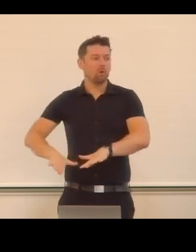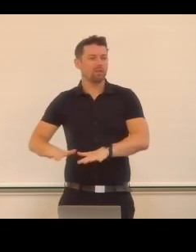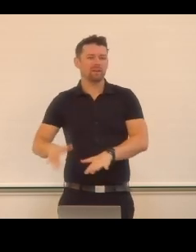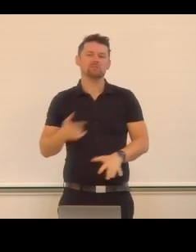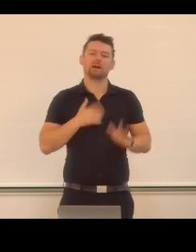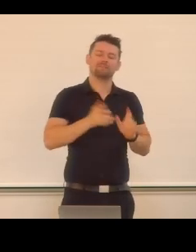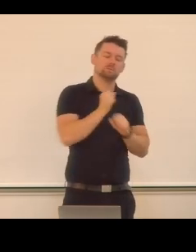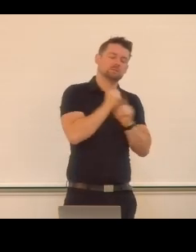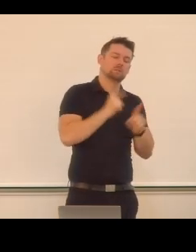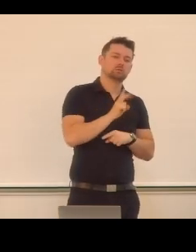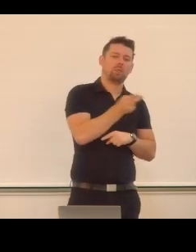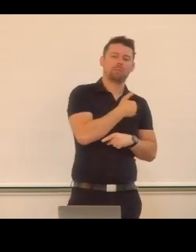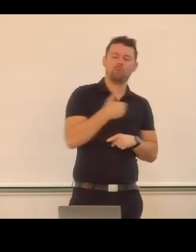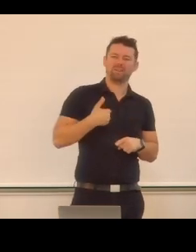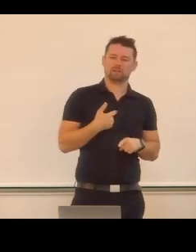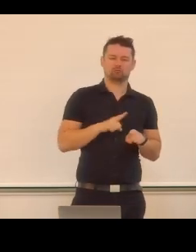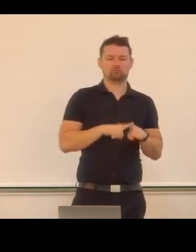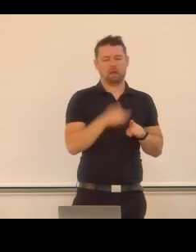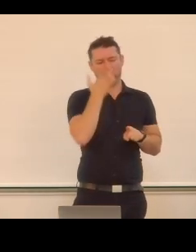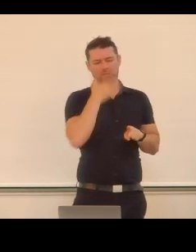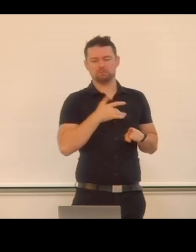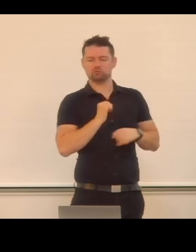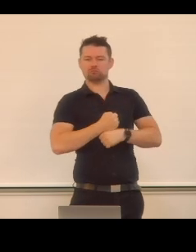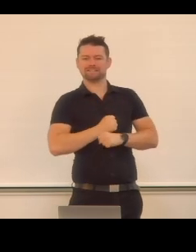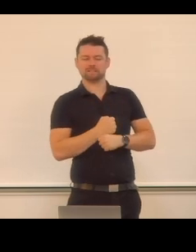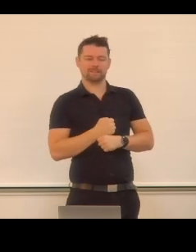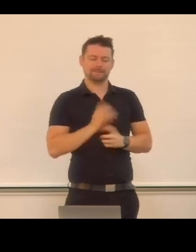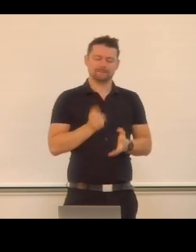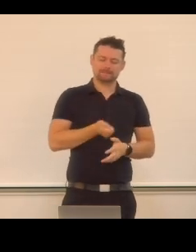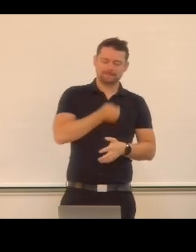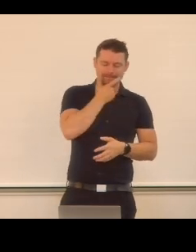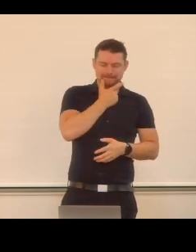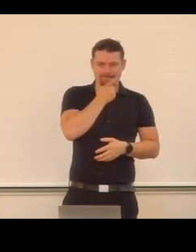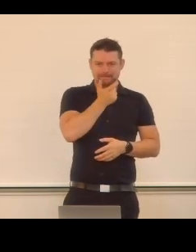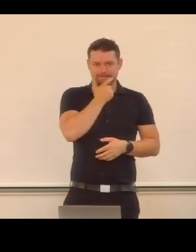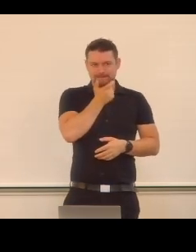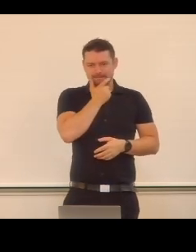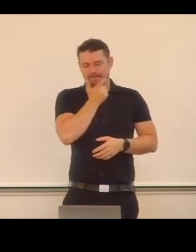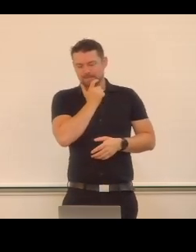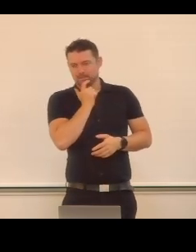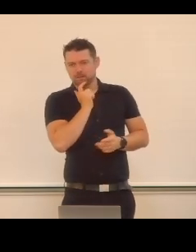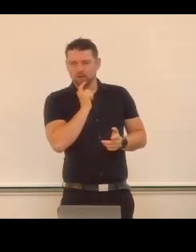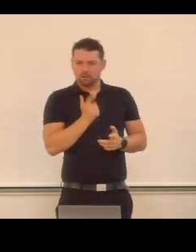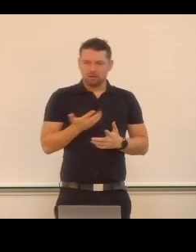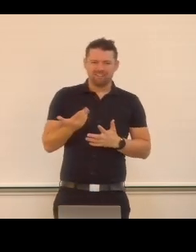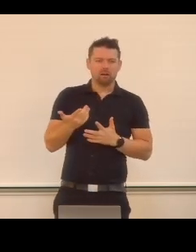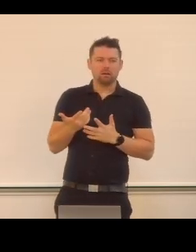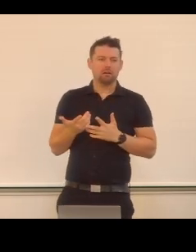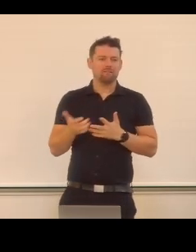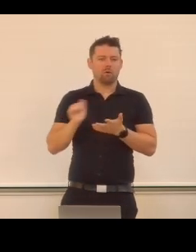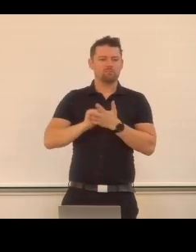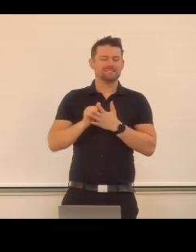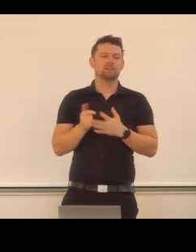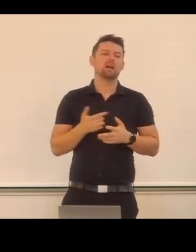morning and put on a smile and do a press briefing with the ground. I think that was all part of the